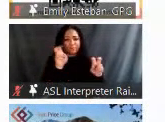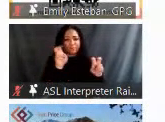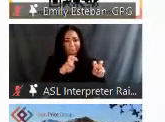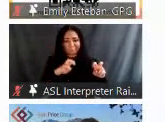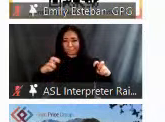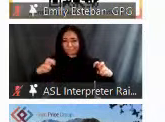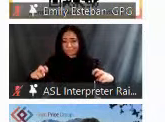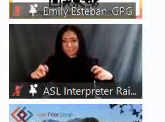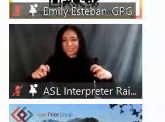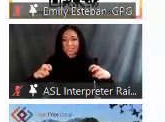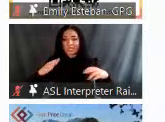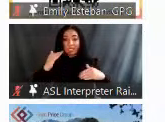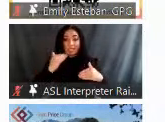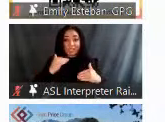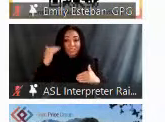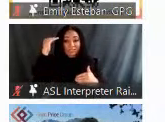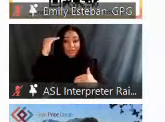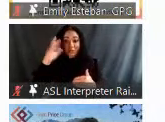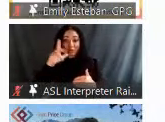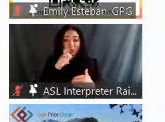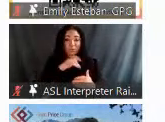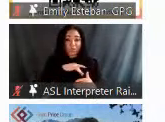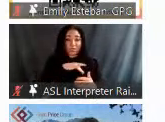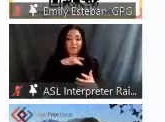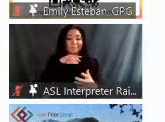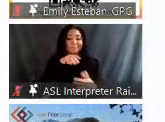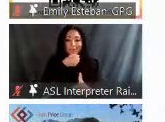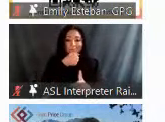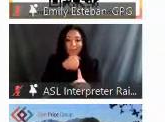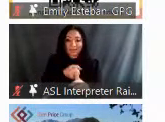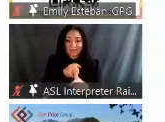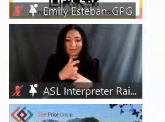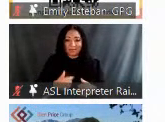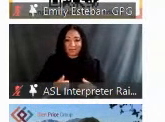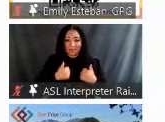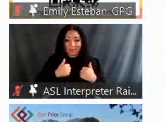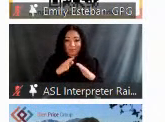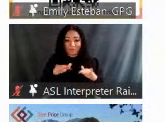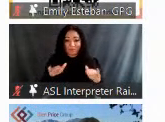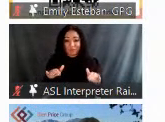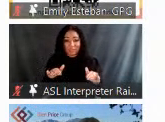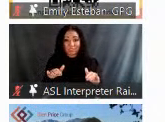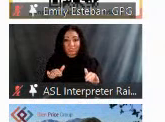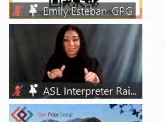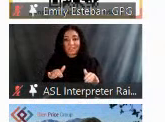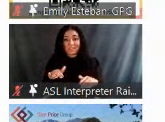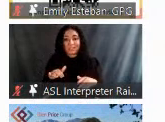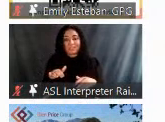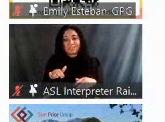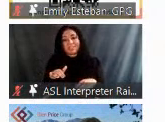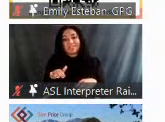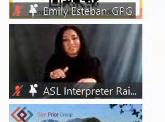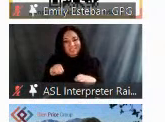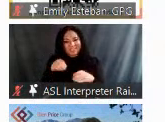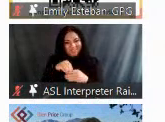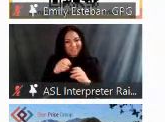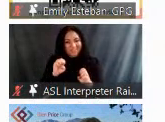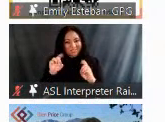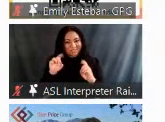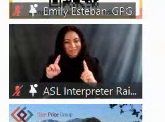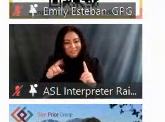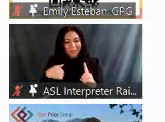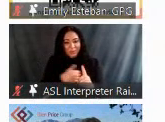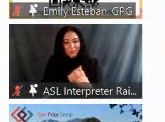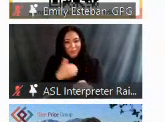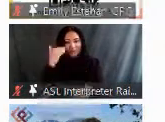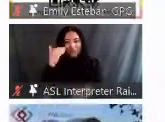as adults who are touching the lives of children in the realm called care and education, then we would know then we